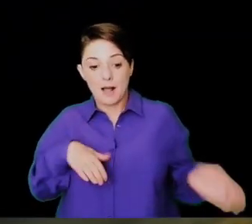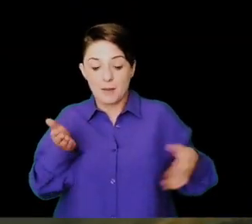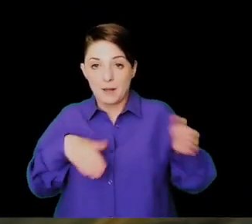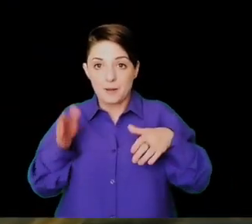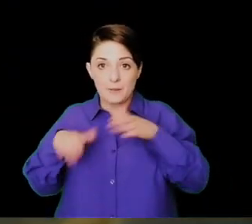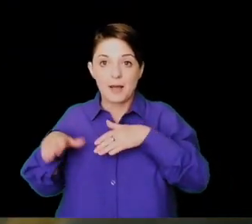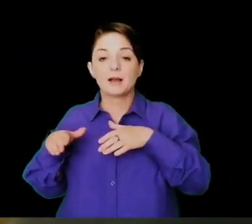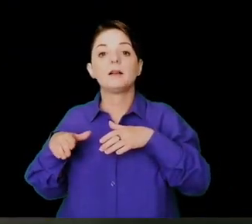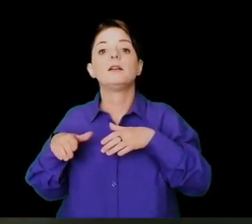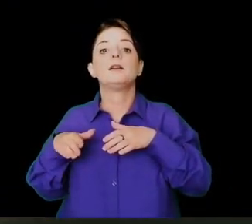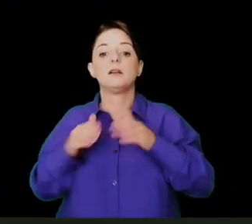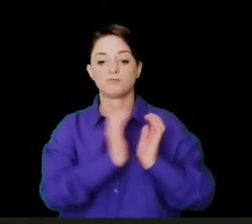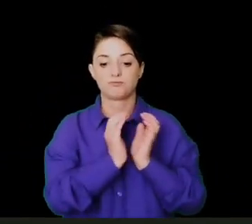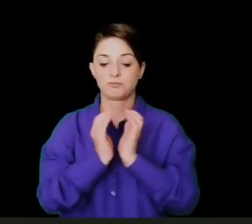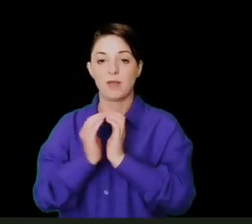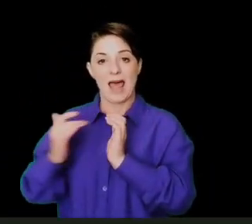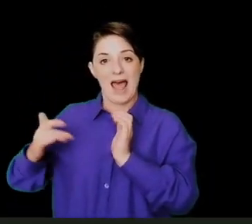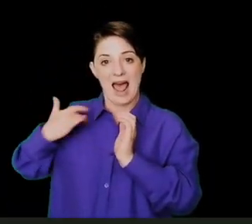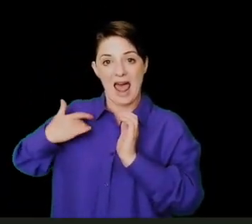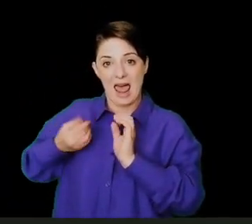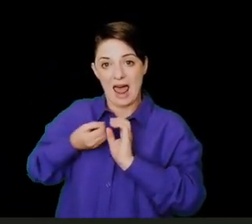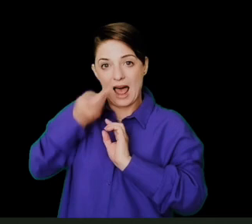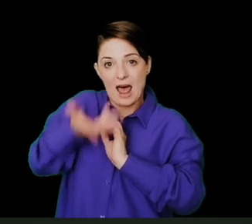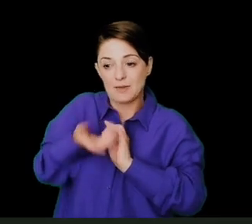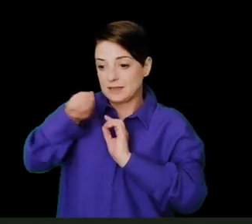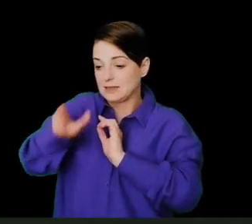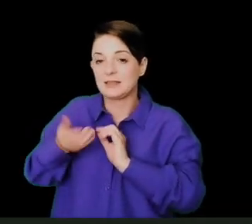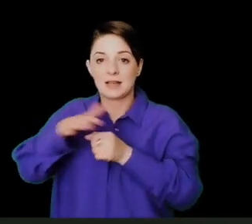And while they're doing that, the oysters are also cleaning the water.